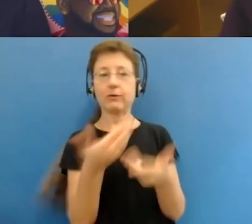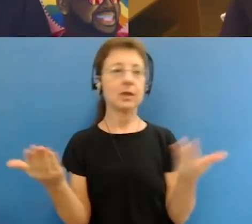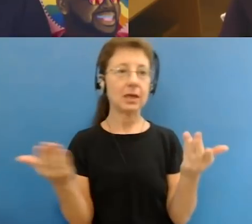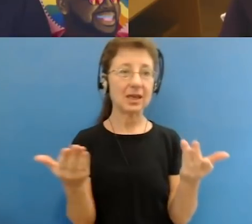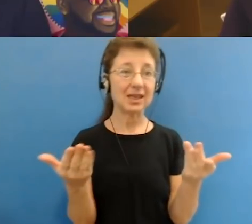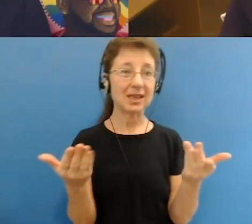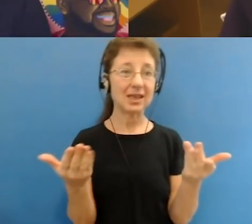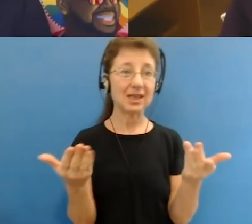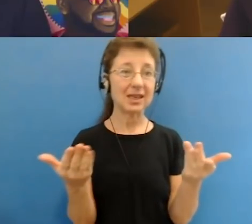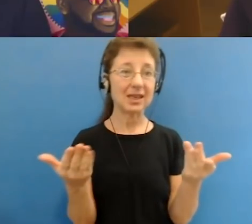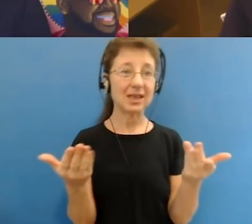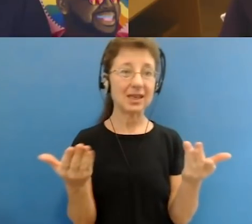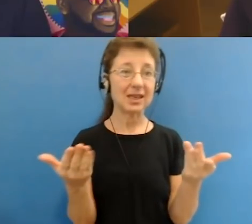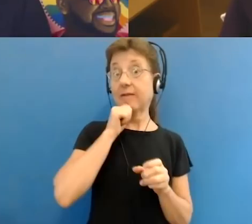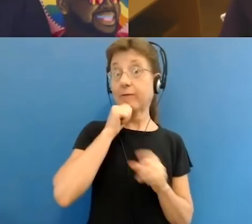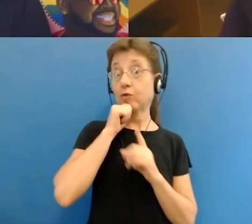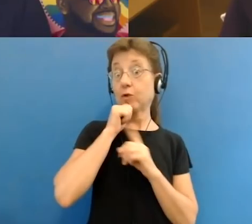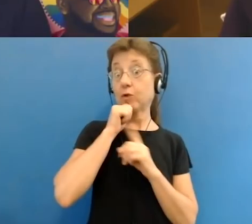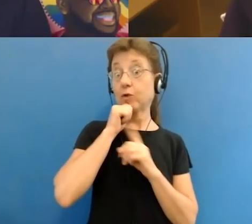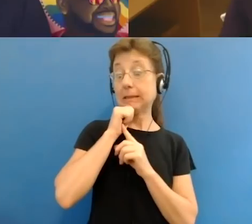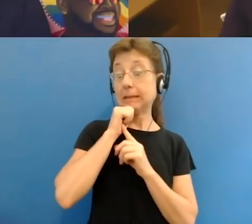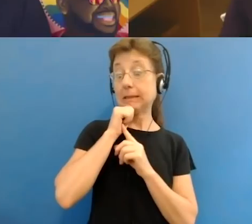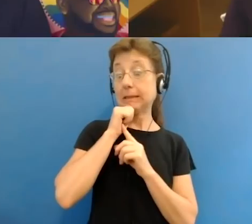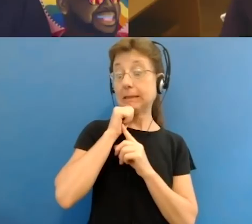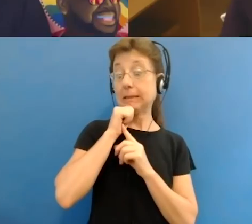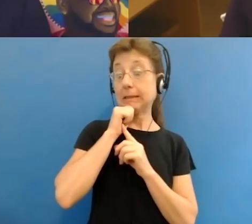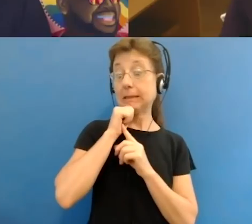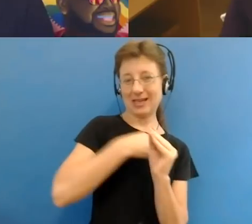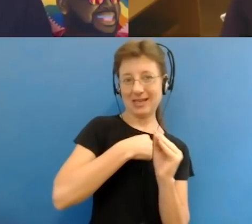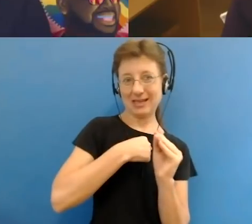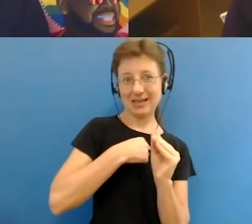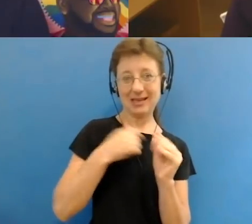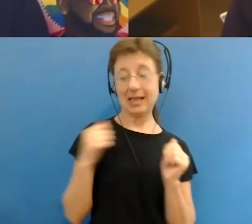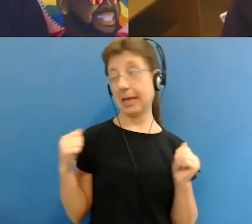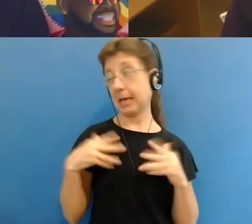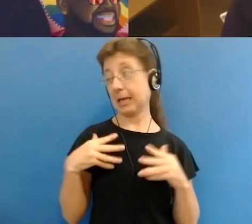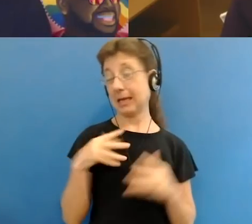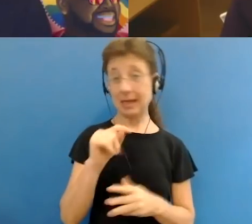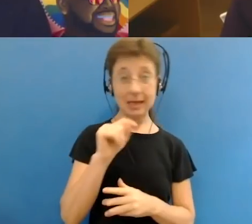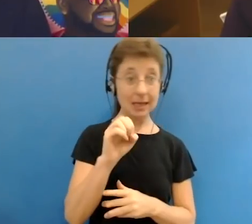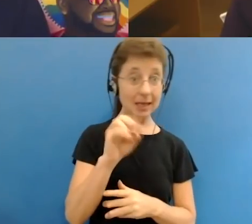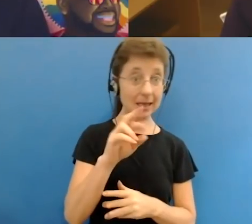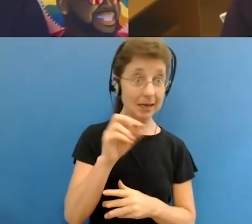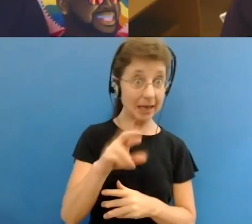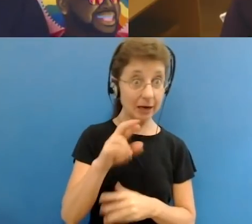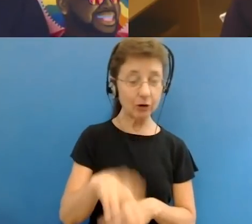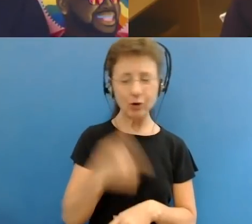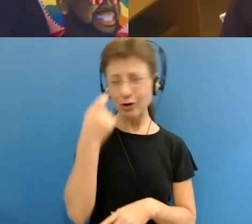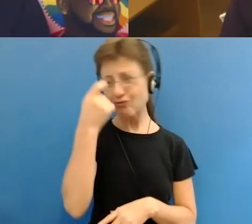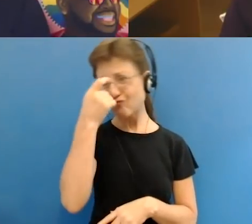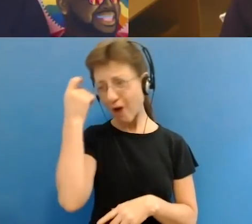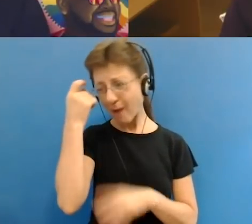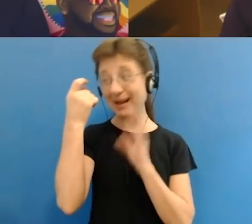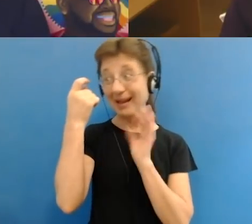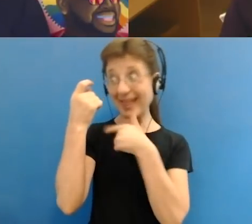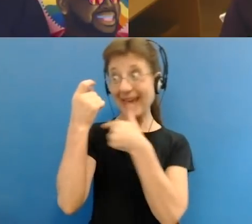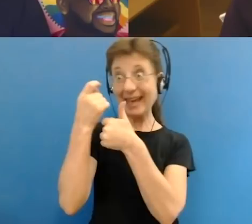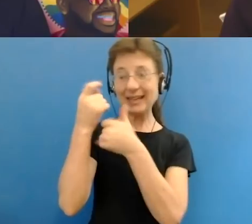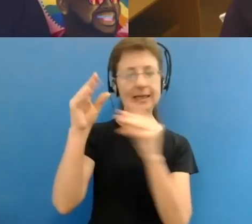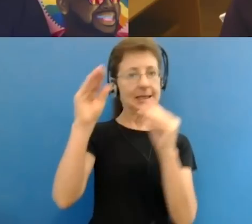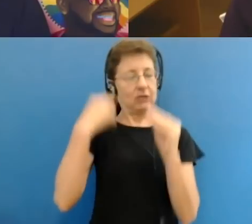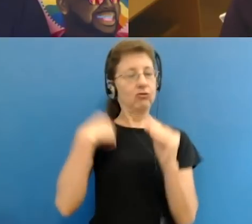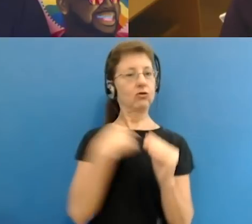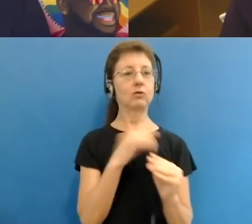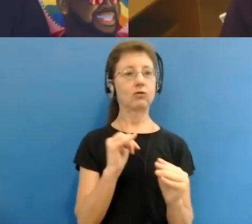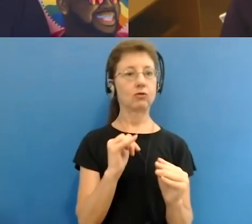suffering, is teaching us. Even in terror, even the trauma is teaching us, you know. And I try not to